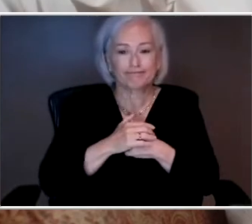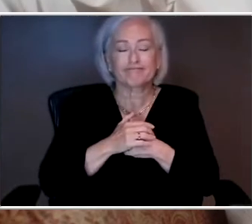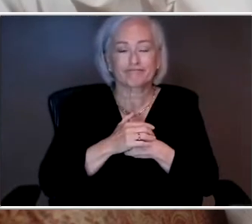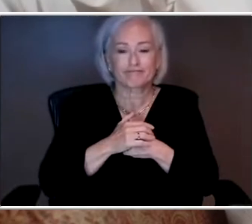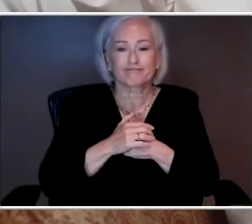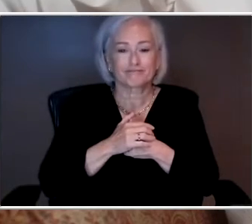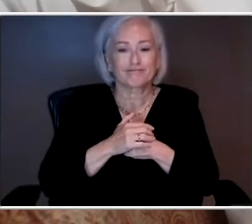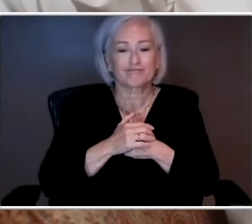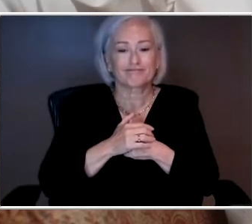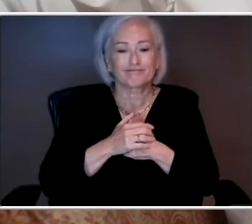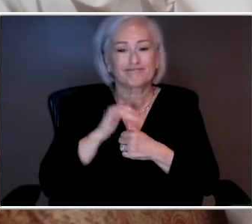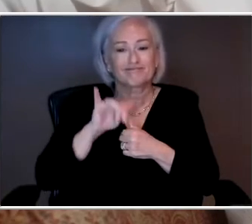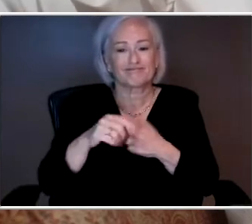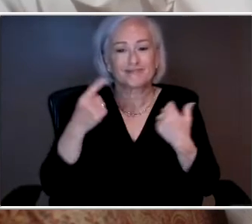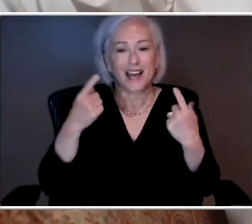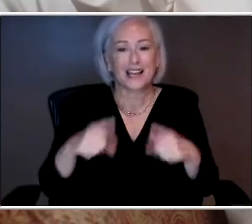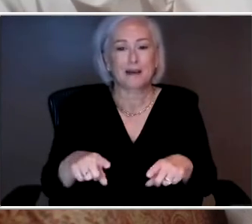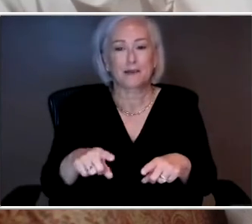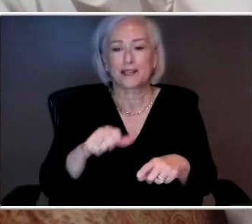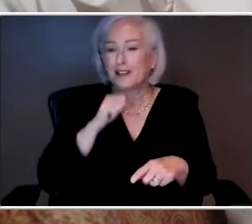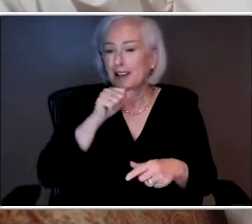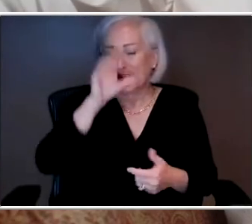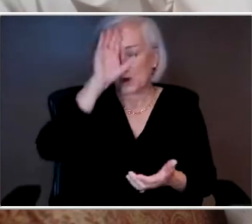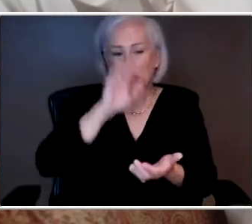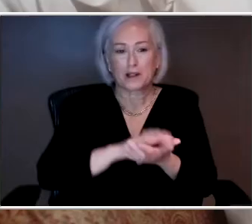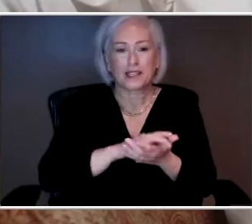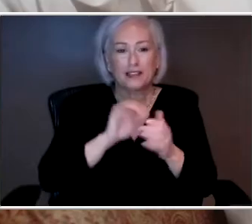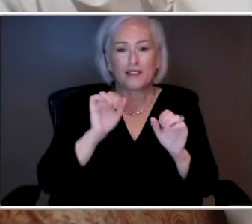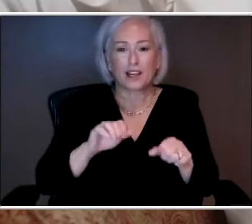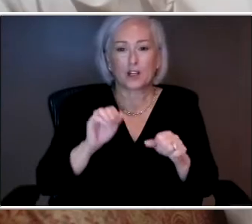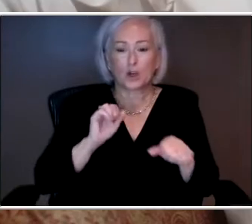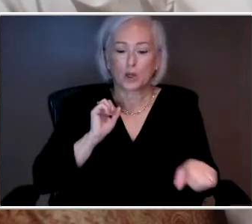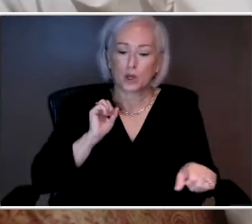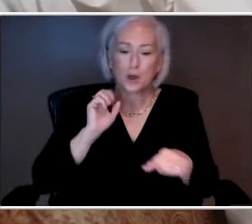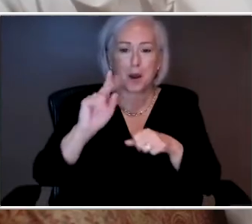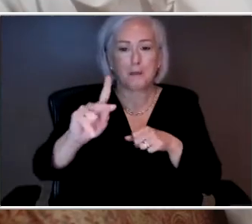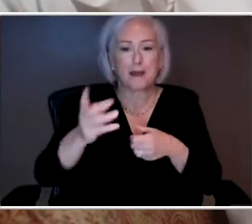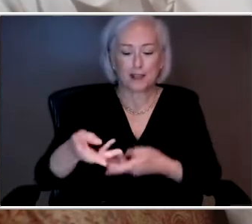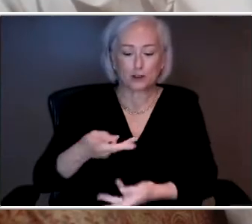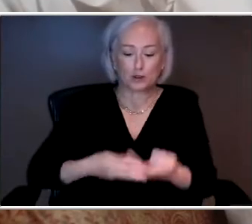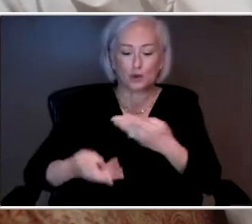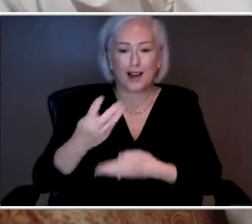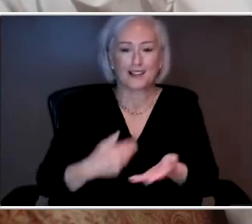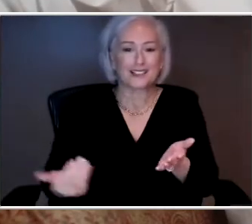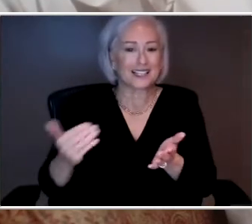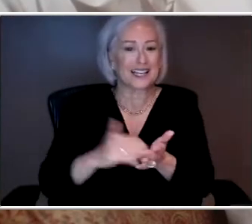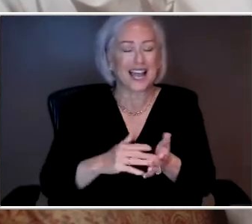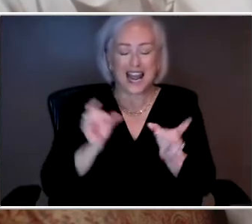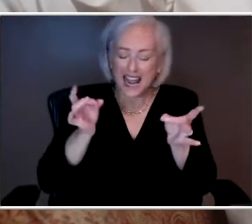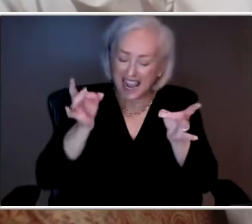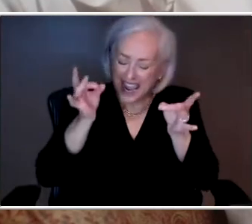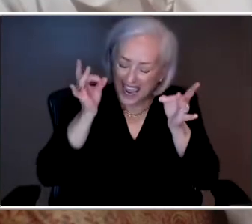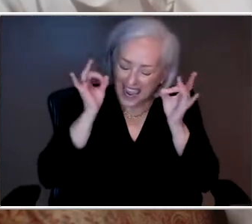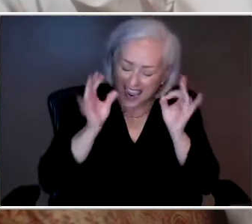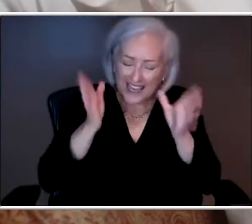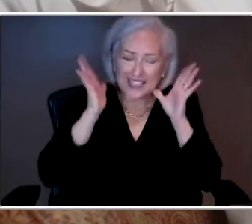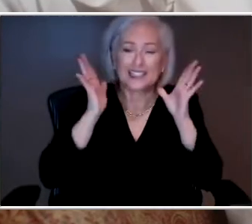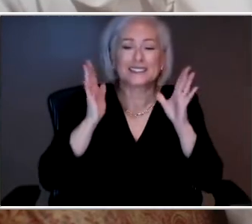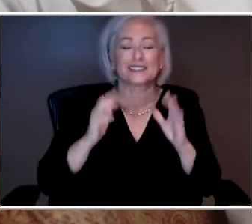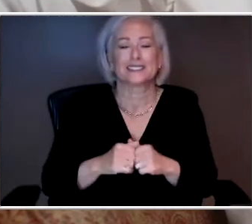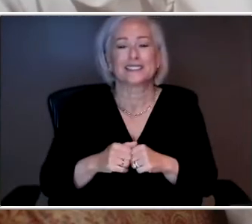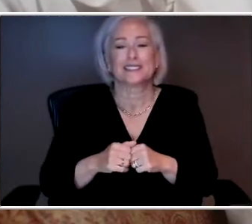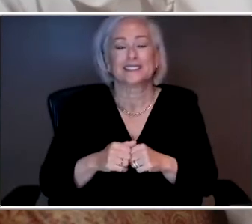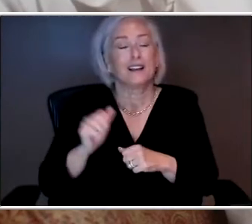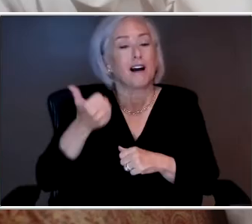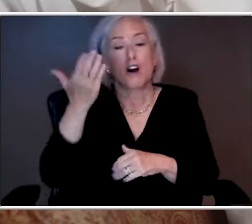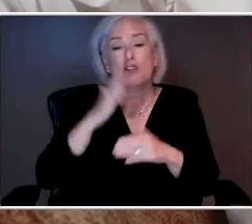happened, because I don't believe I could have went back to dialysis again. I hated it so much. But otherwise, I'm doing fine.